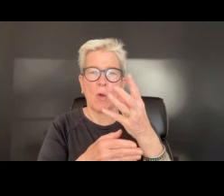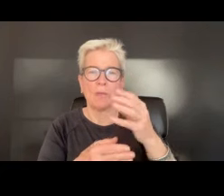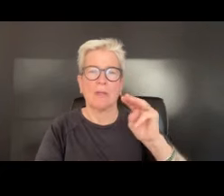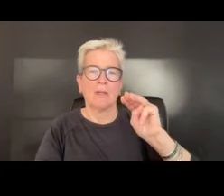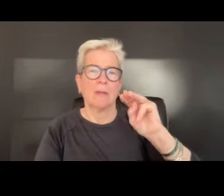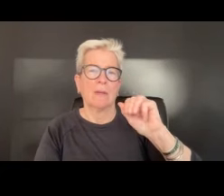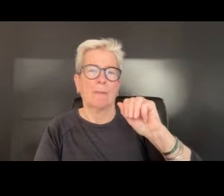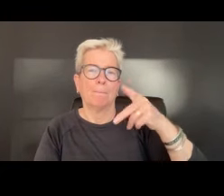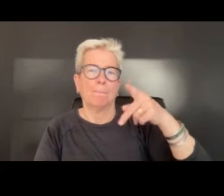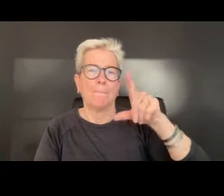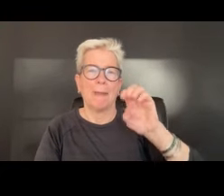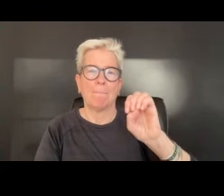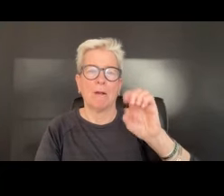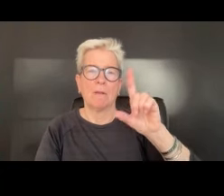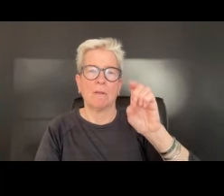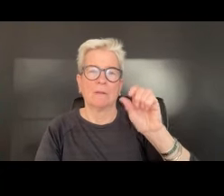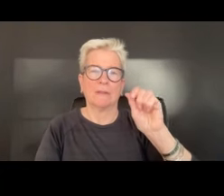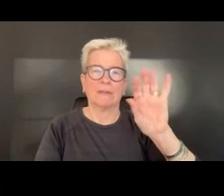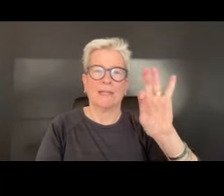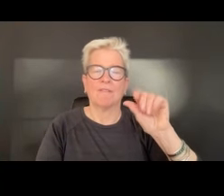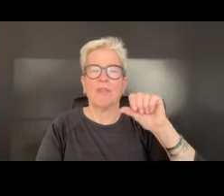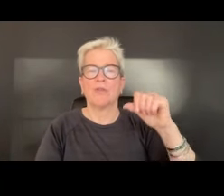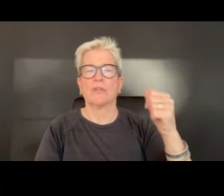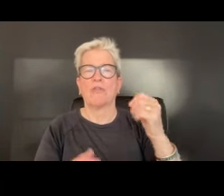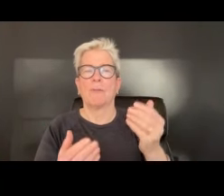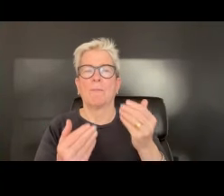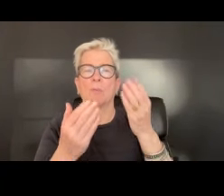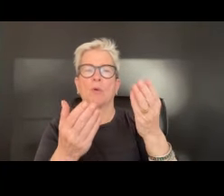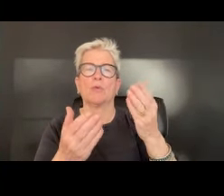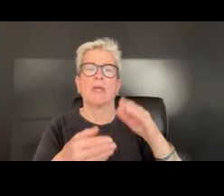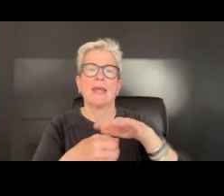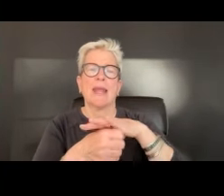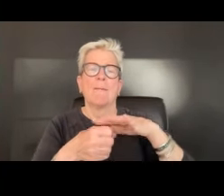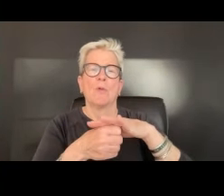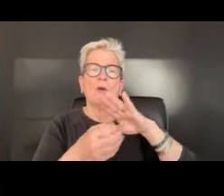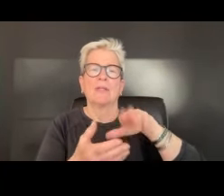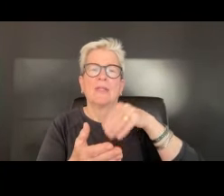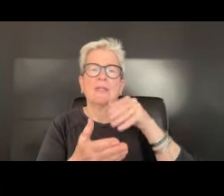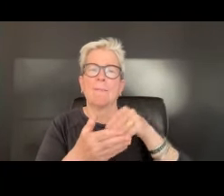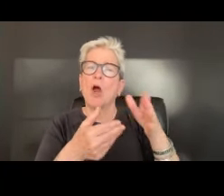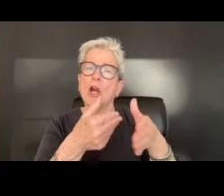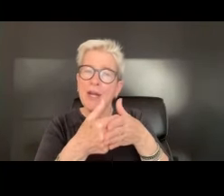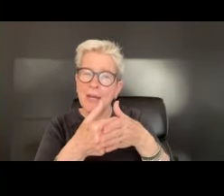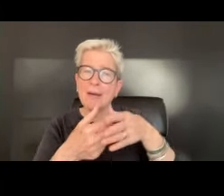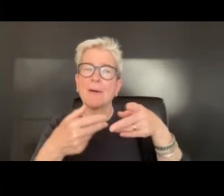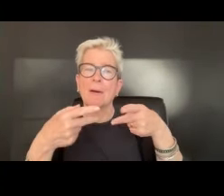proposed neighborhood centers, have some proximity to parks.